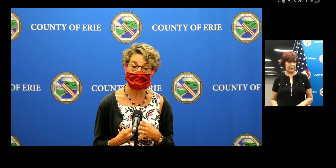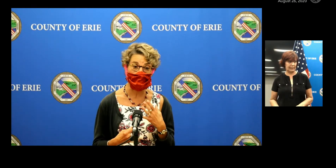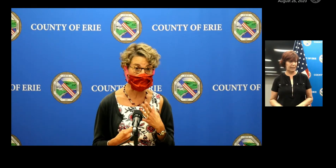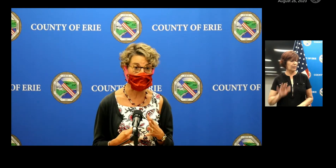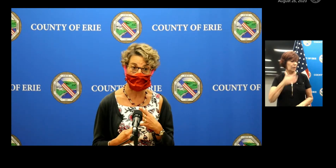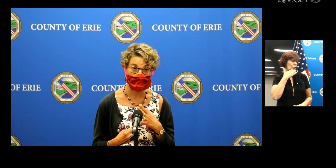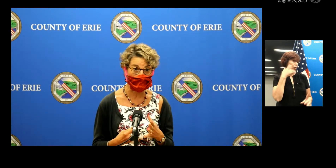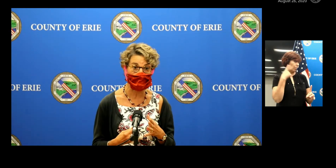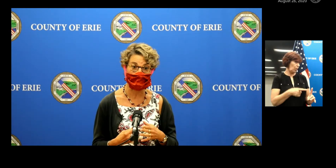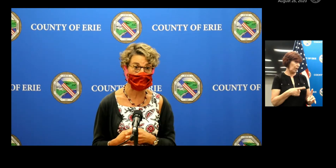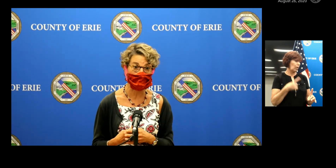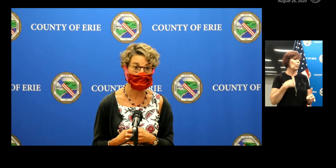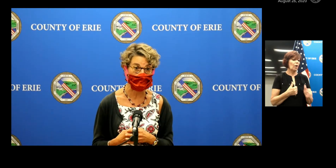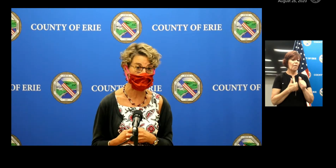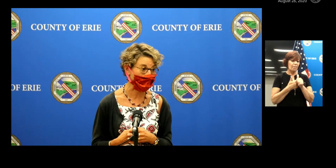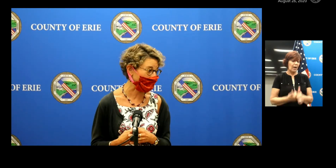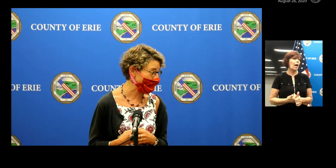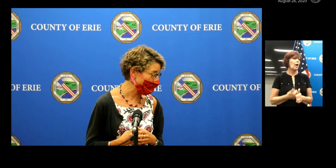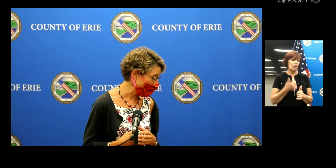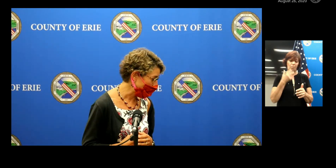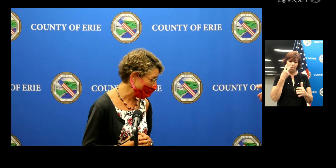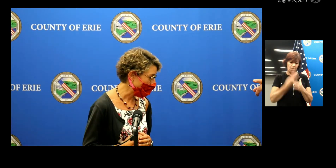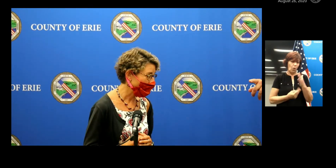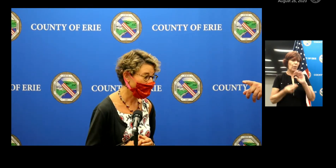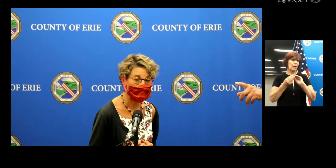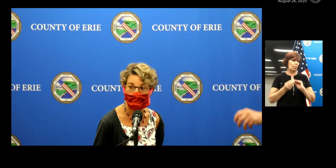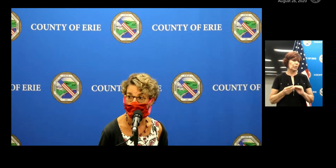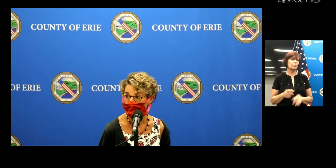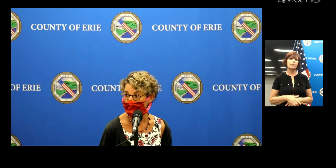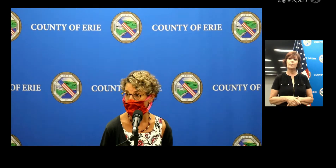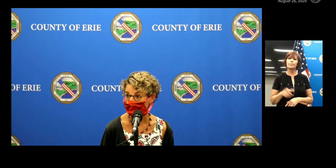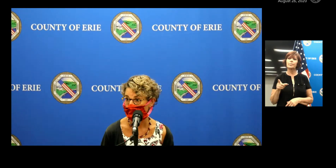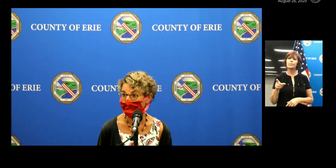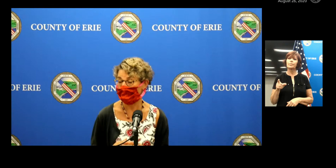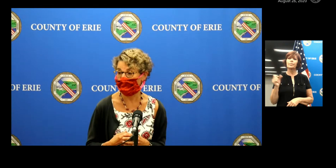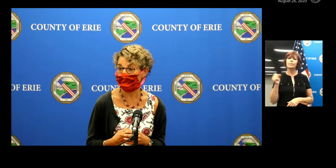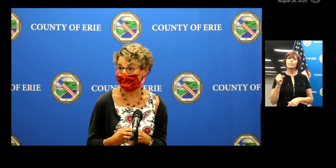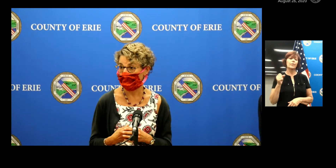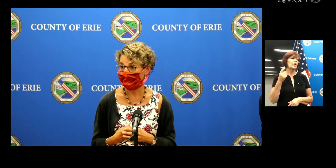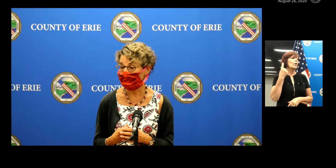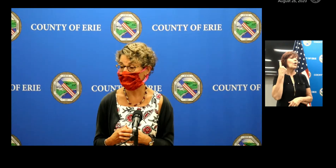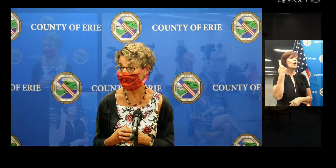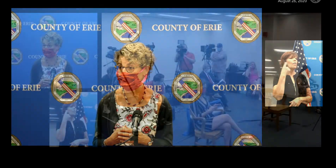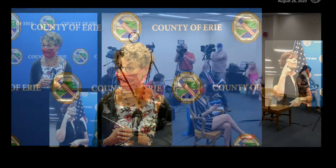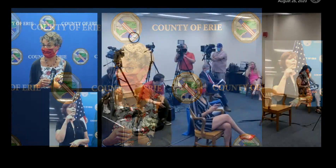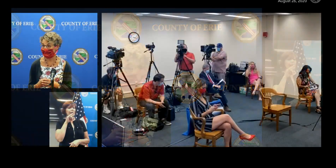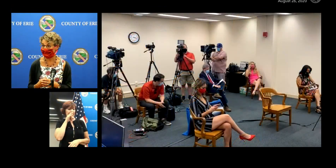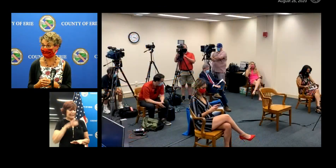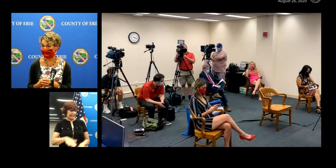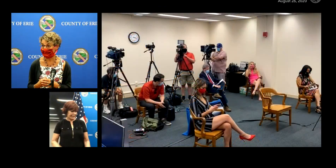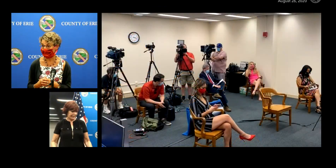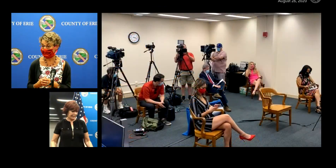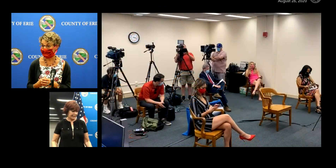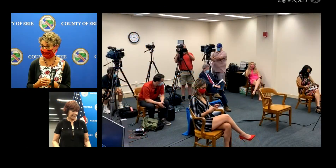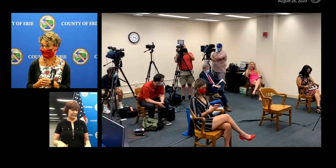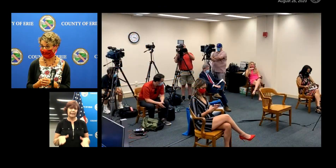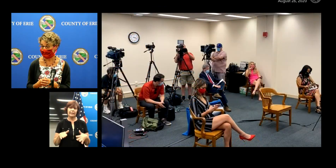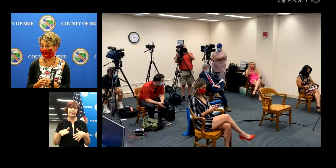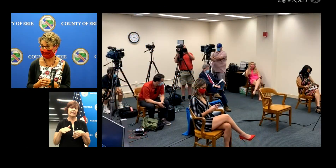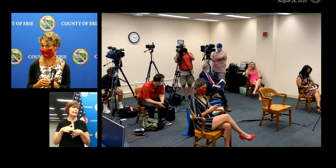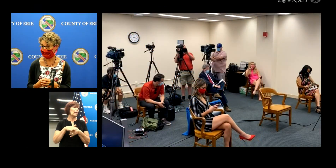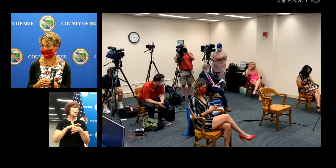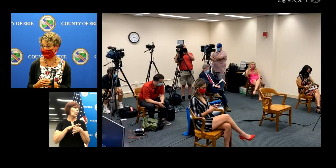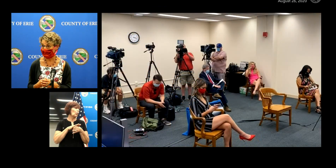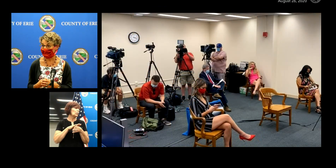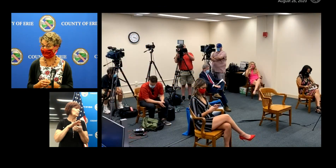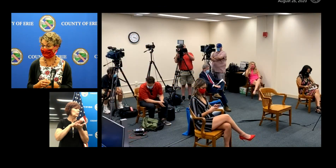good point. We are following both of those numbers. You had a question? Yeah, really quick, for the kids, these students in local public schools,